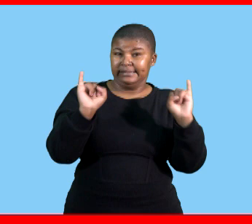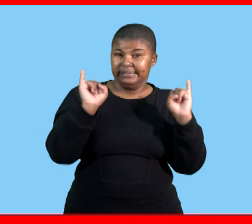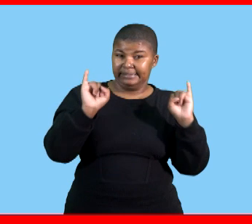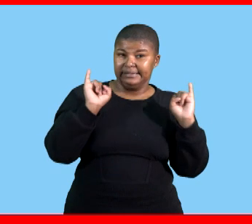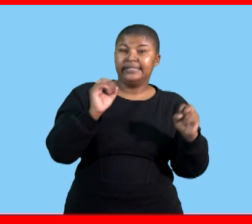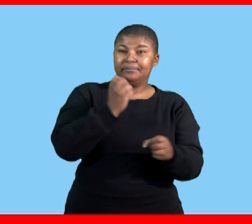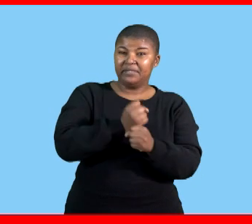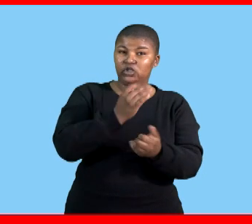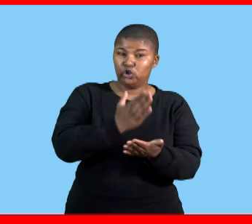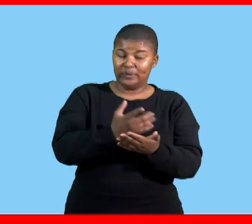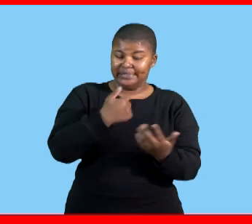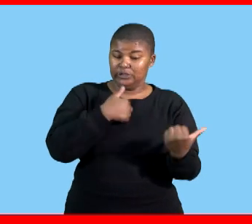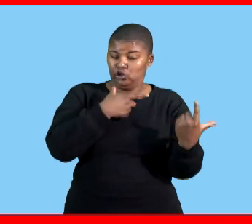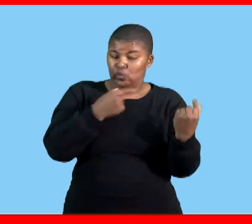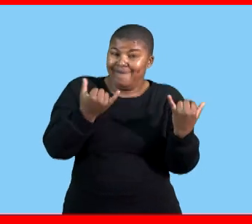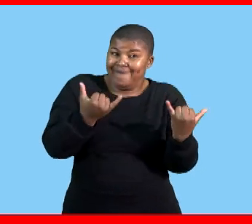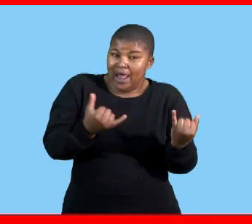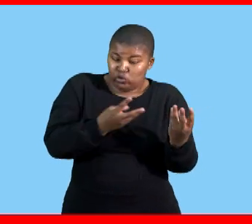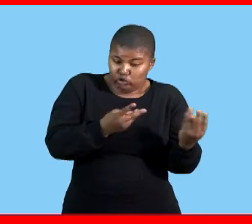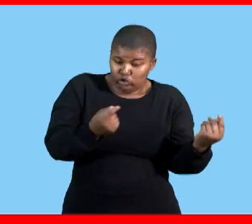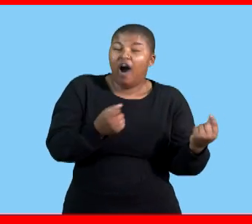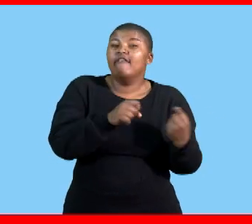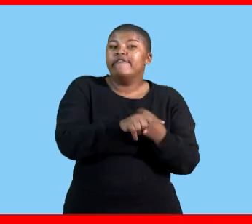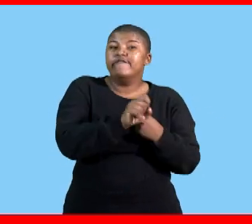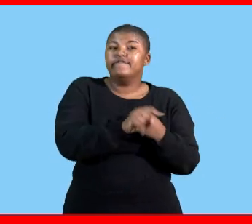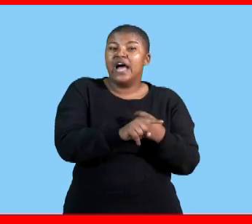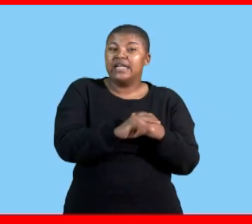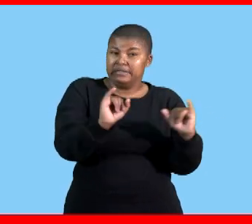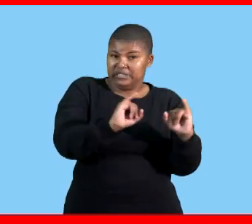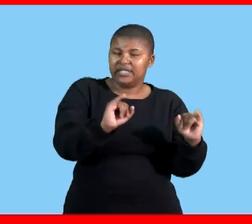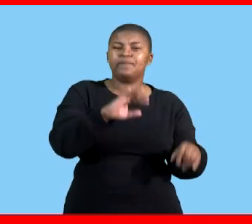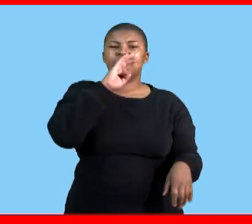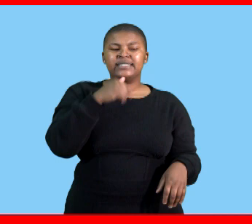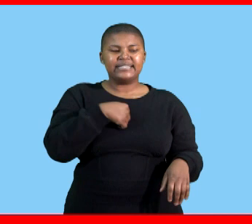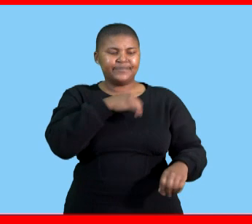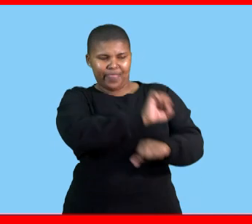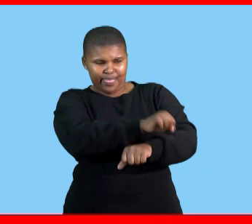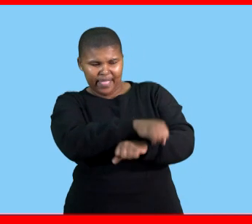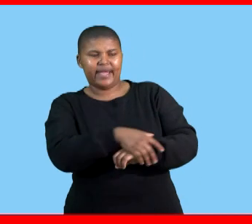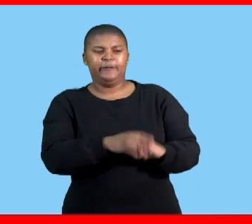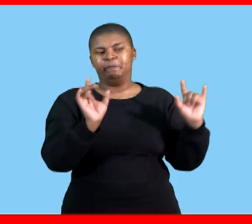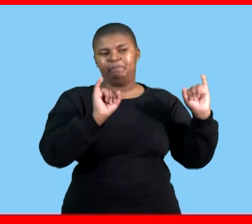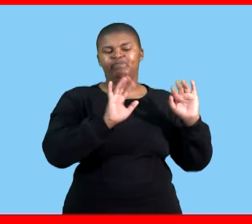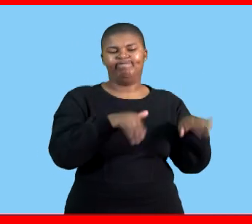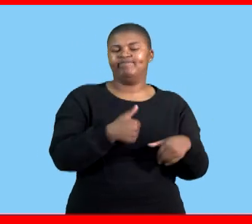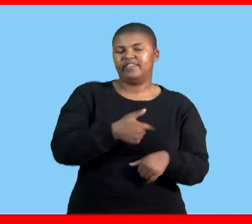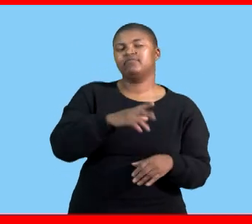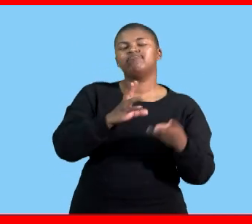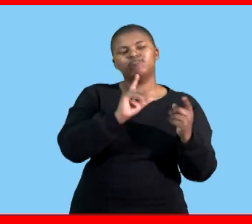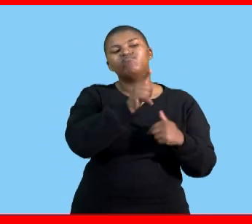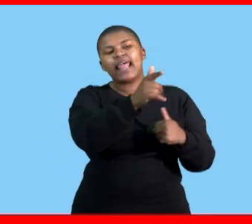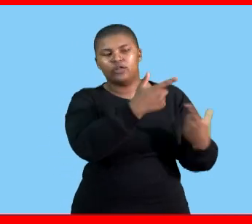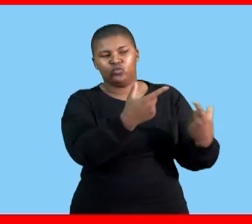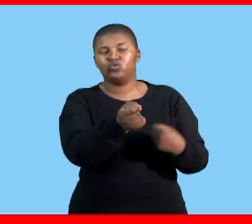situation immediately. So we must not dismiss the crisis situation and take it lightly. We need to